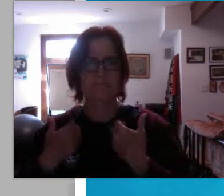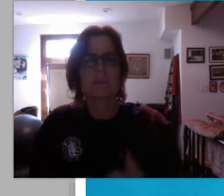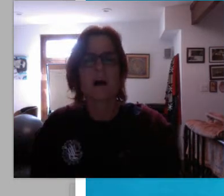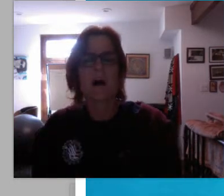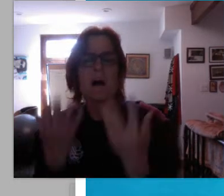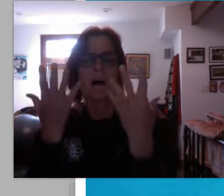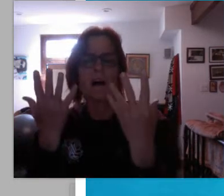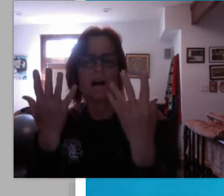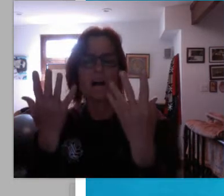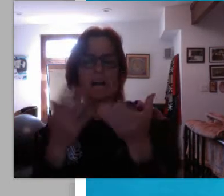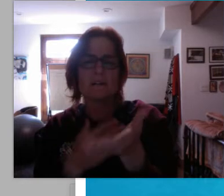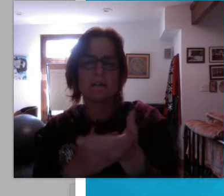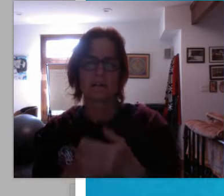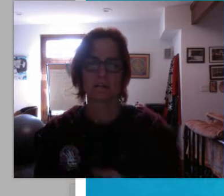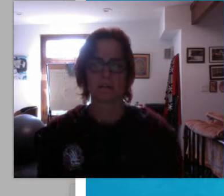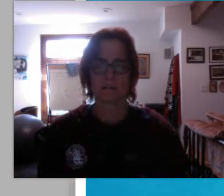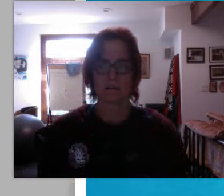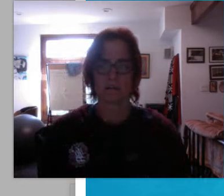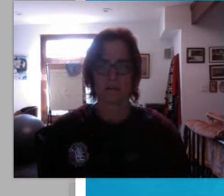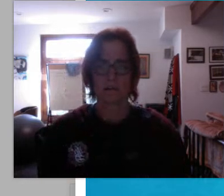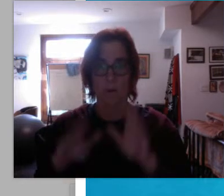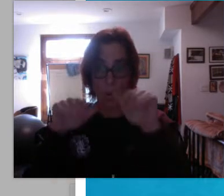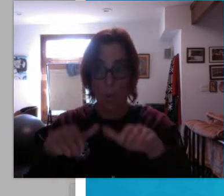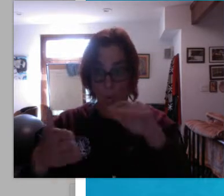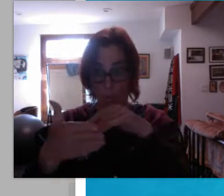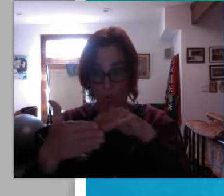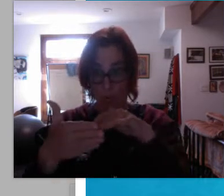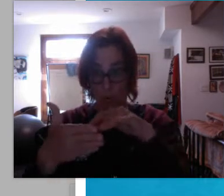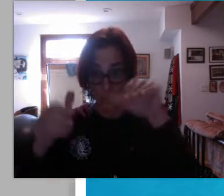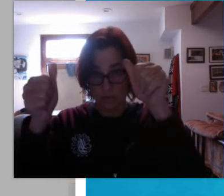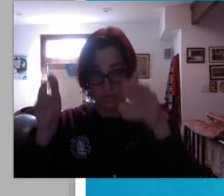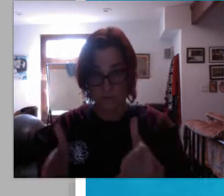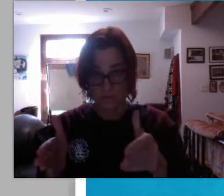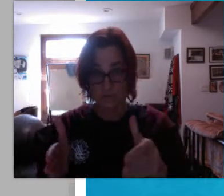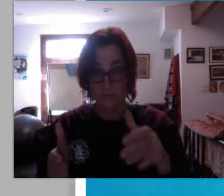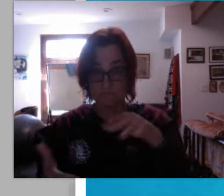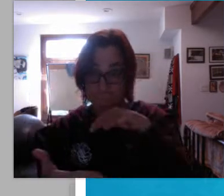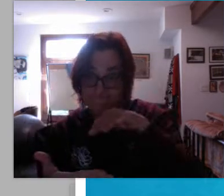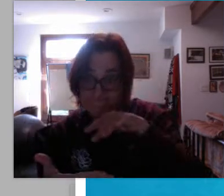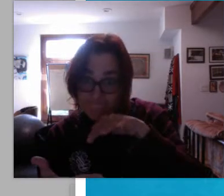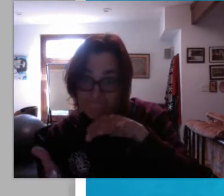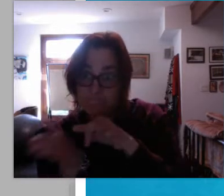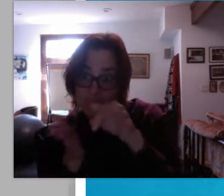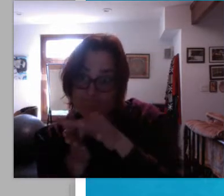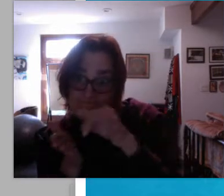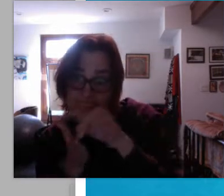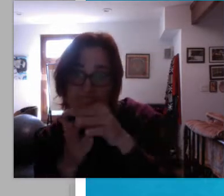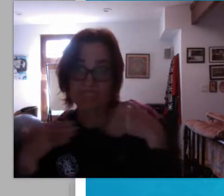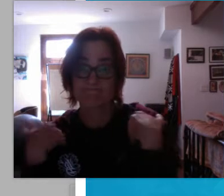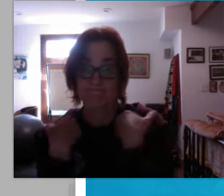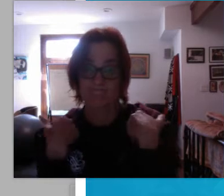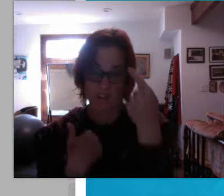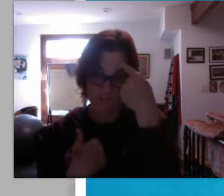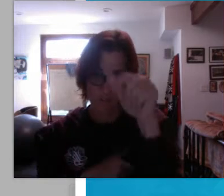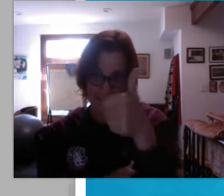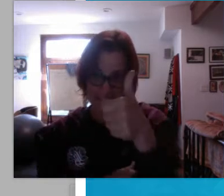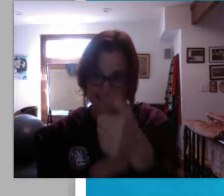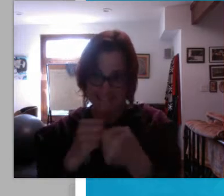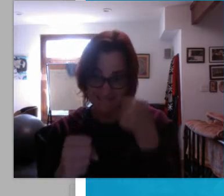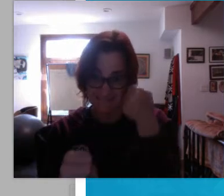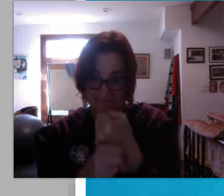live? How many are there? Oceanographers studied and counted animals for